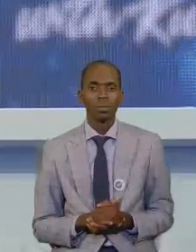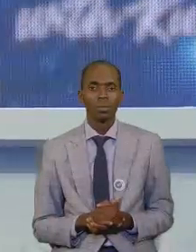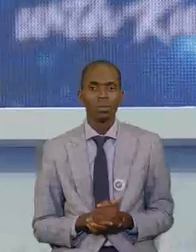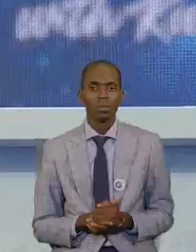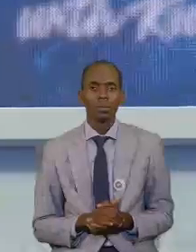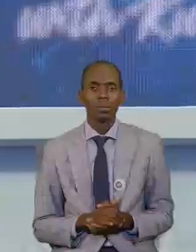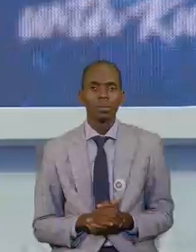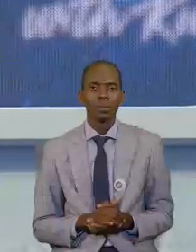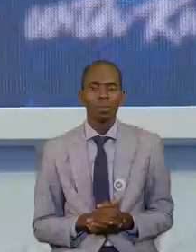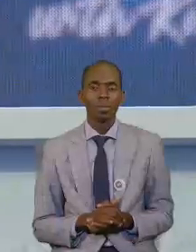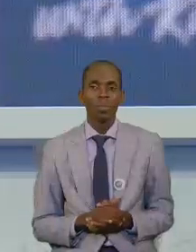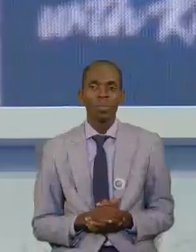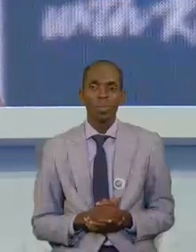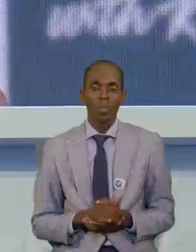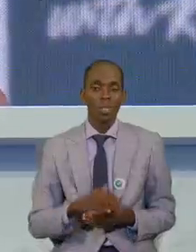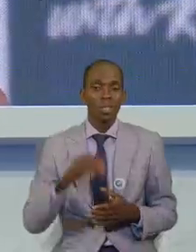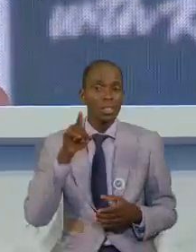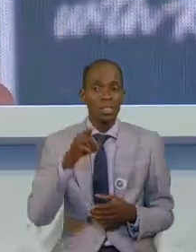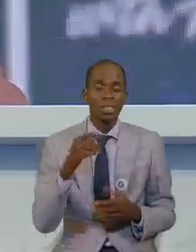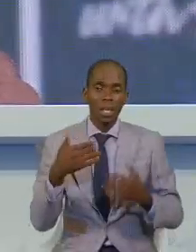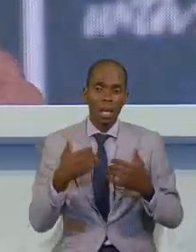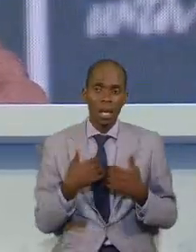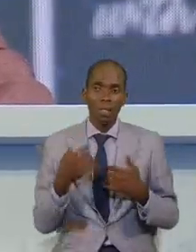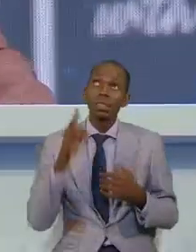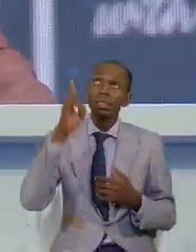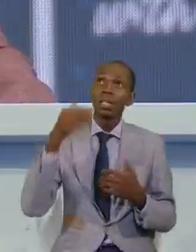He had this translation into heaven.